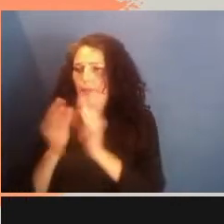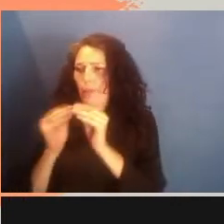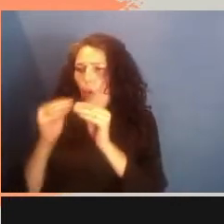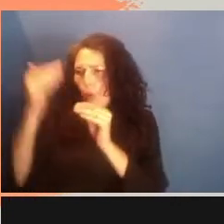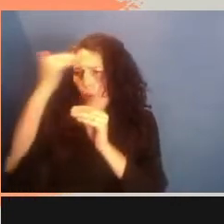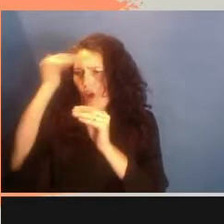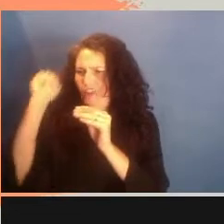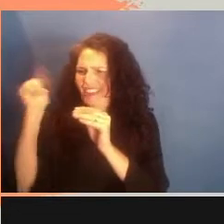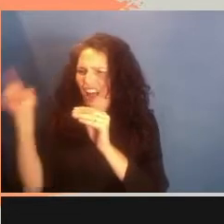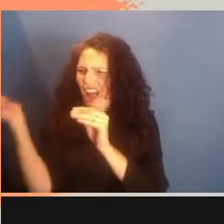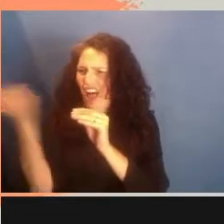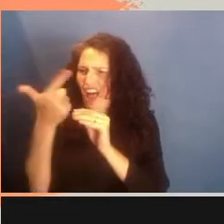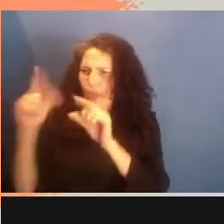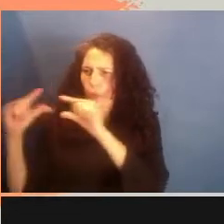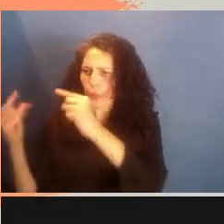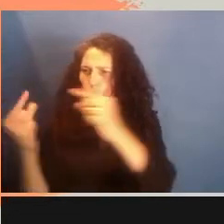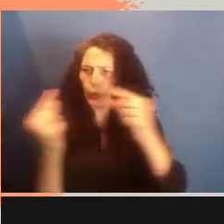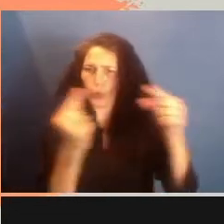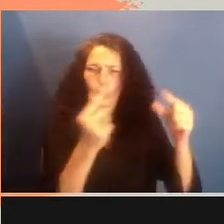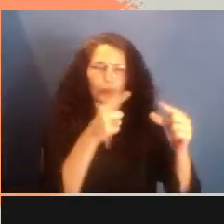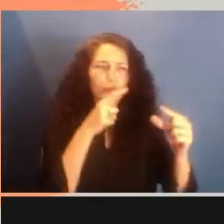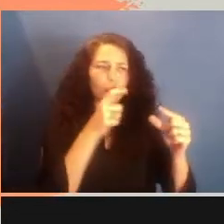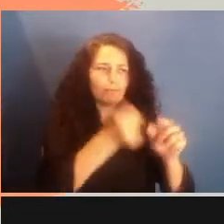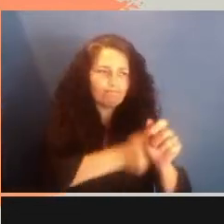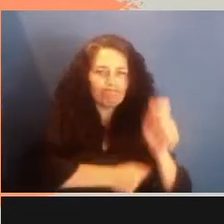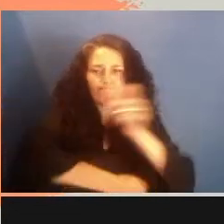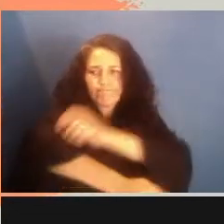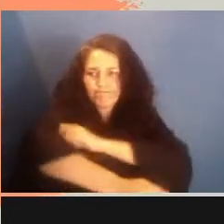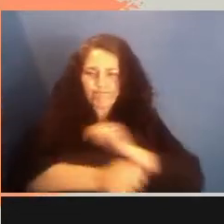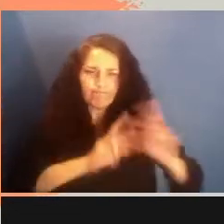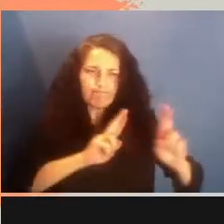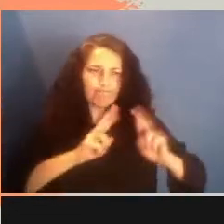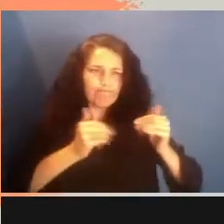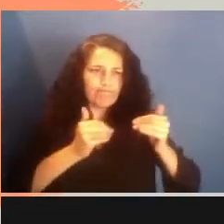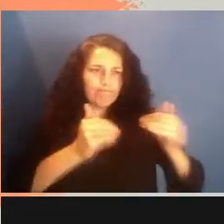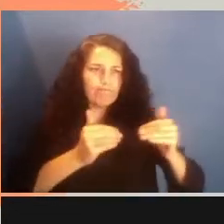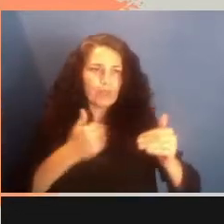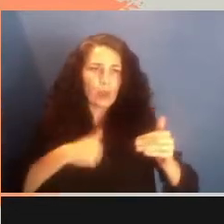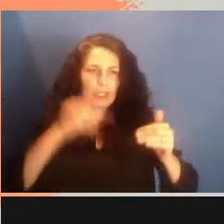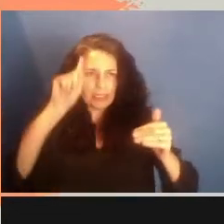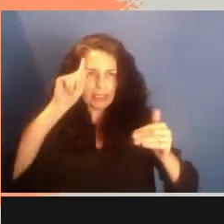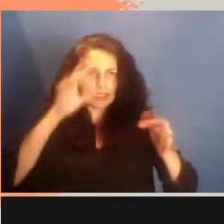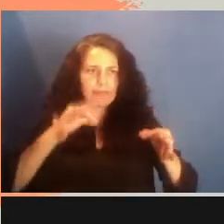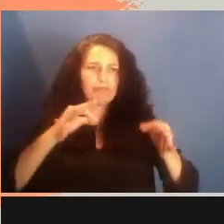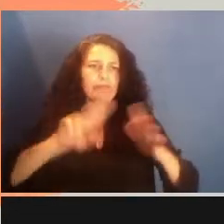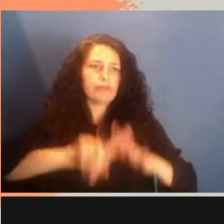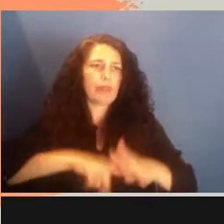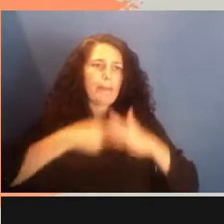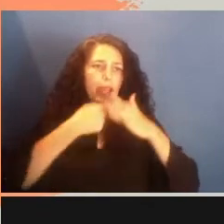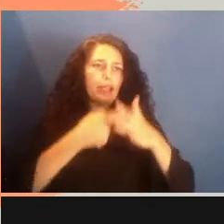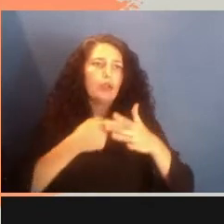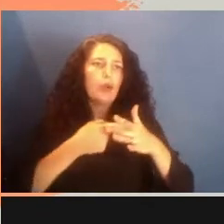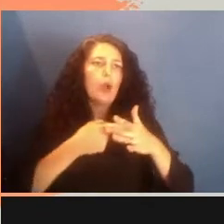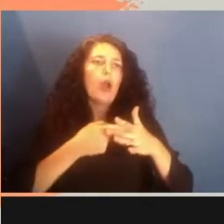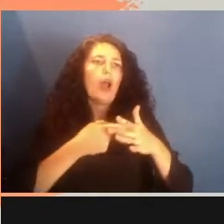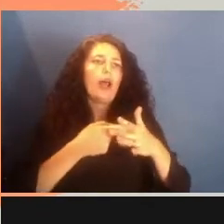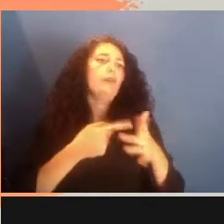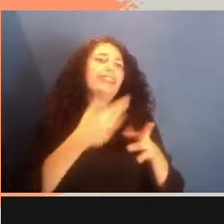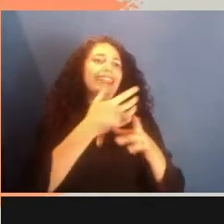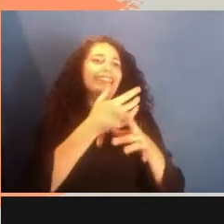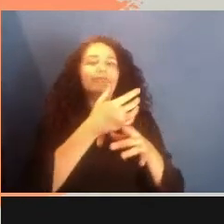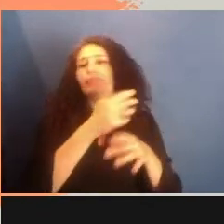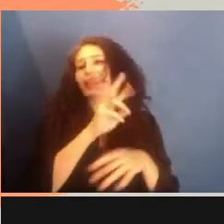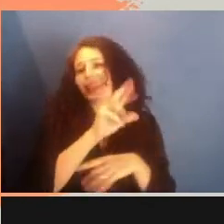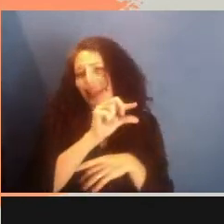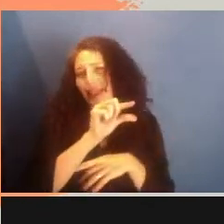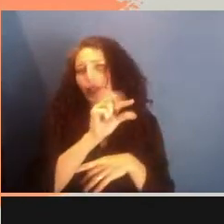groups out there who were rolling up their sleeves. We decided to pilot a working group program for Getting Real, to hear about the work